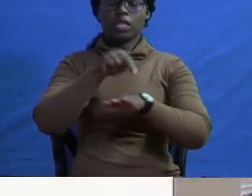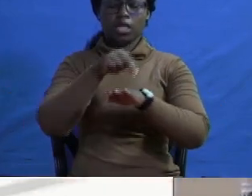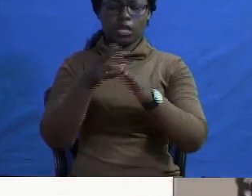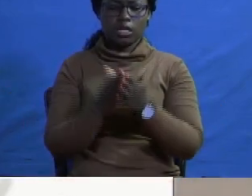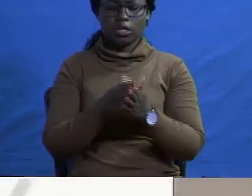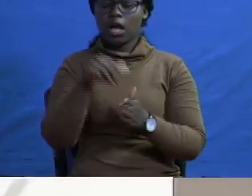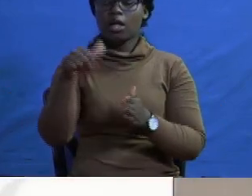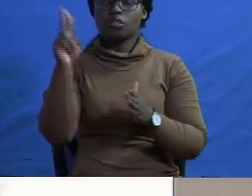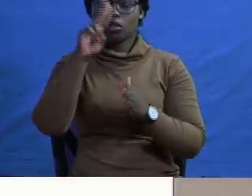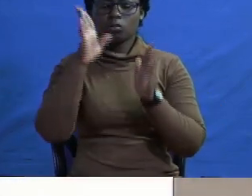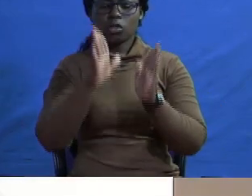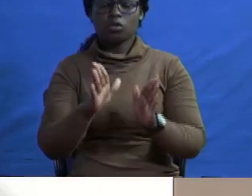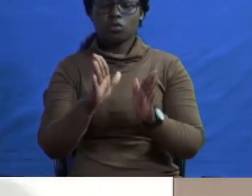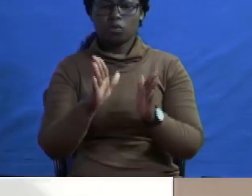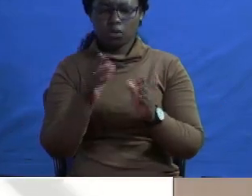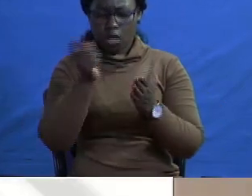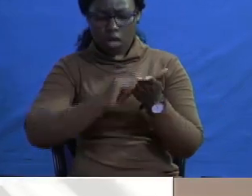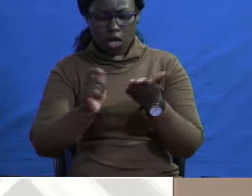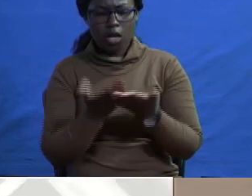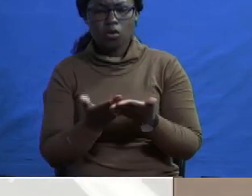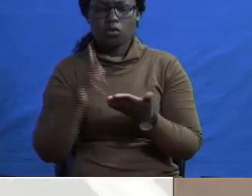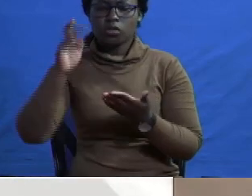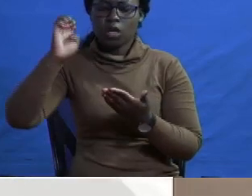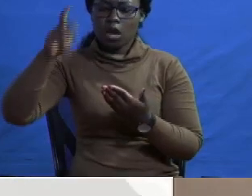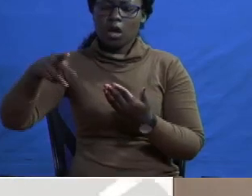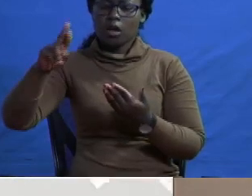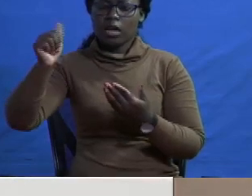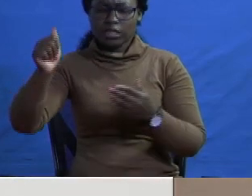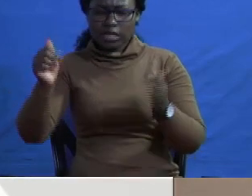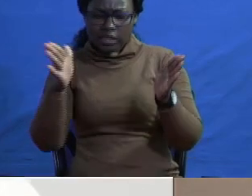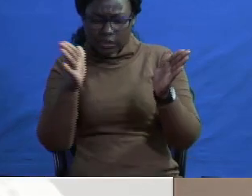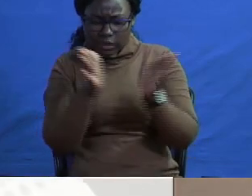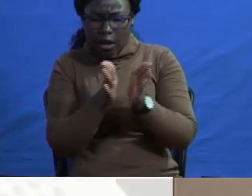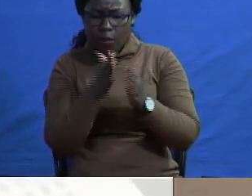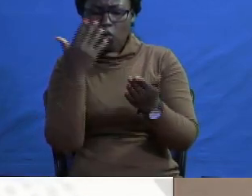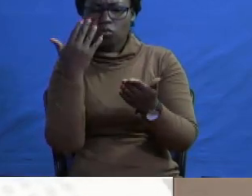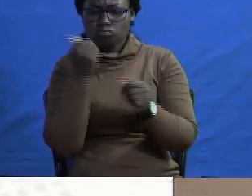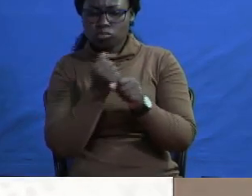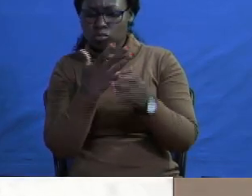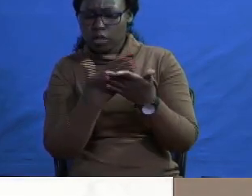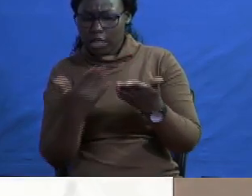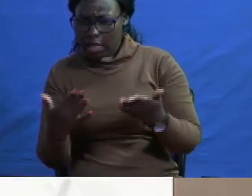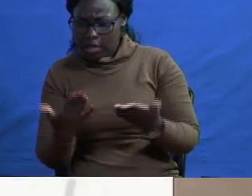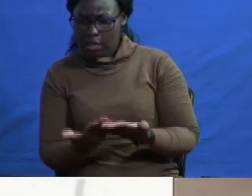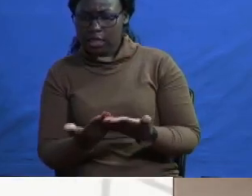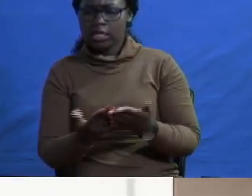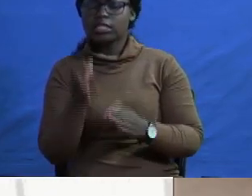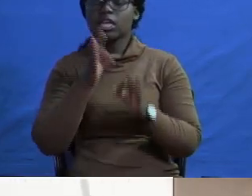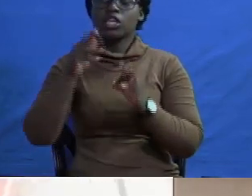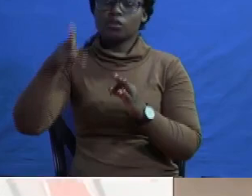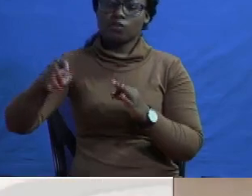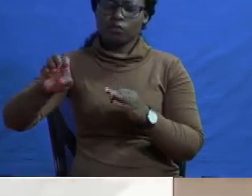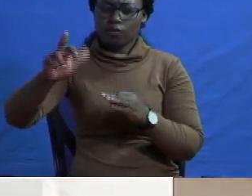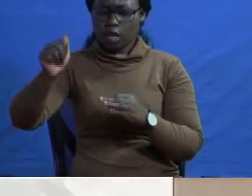And another user, Art Senior CJ, wrote, "Epra is just about to do their thing." Whether EPRA will increase